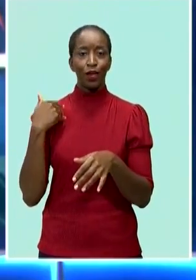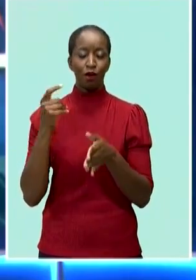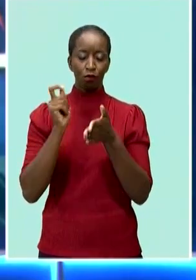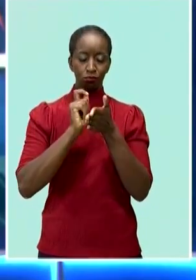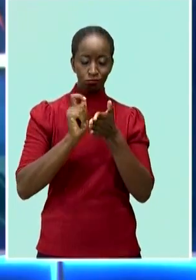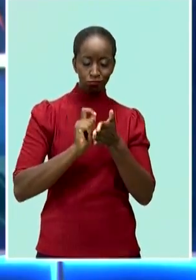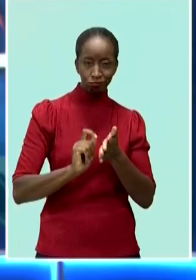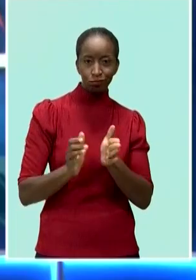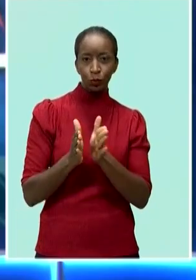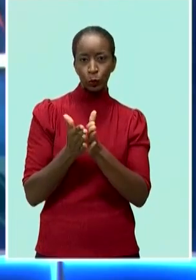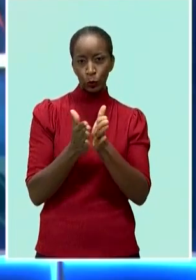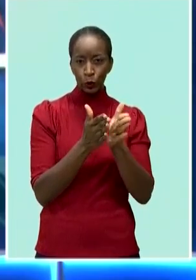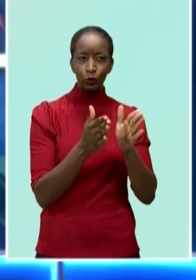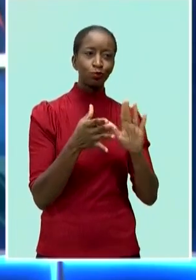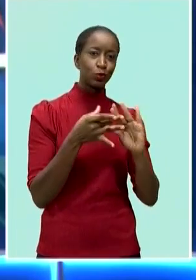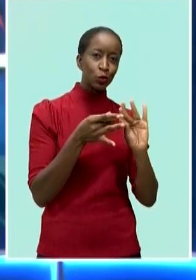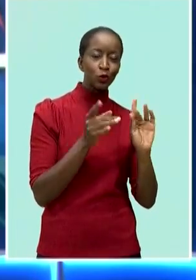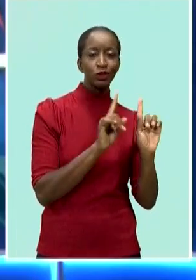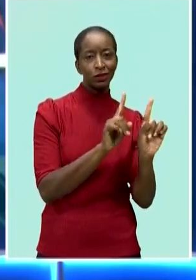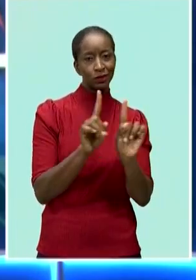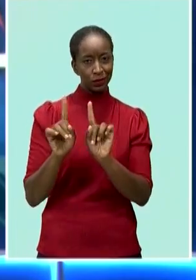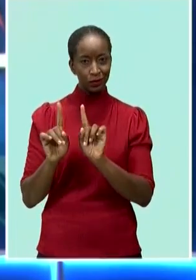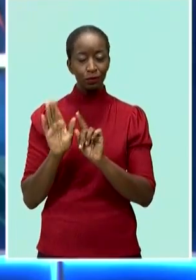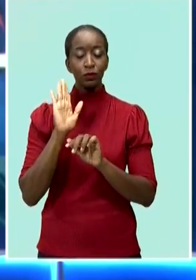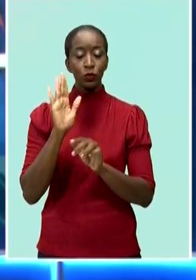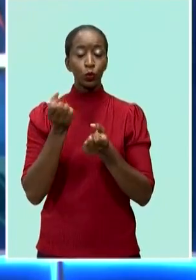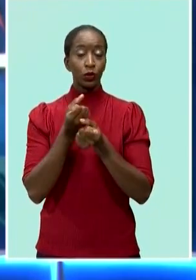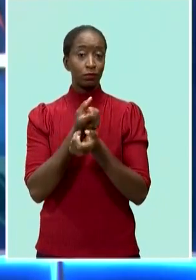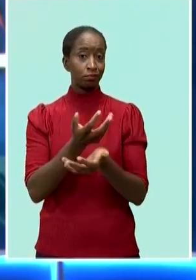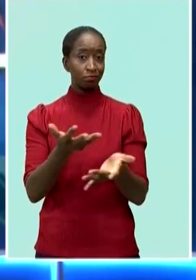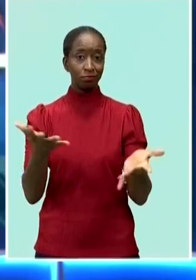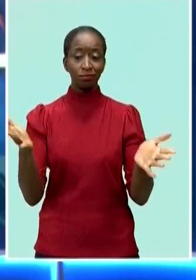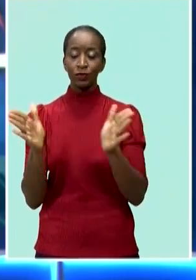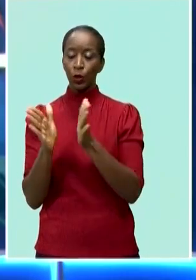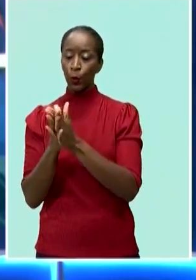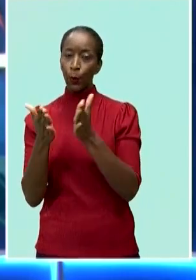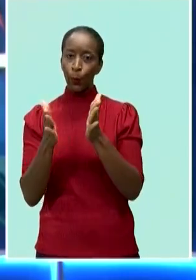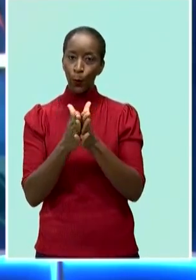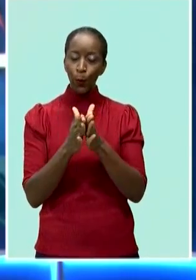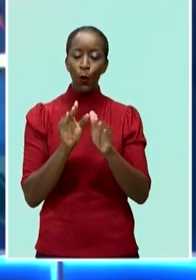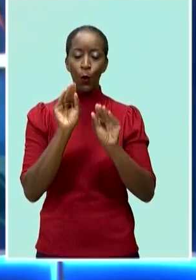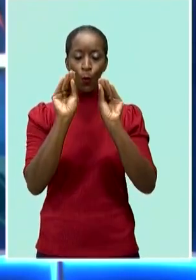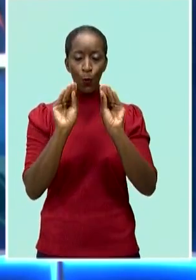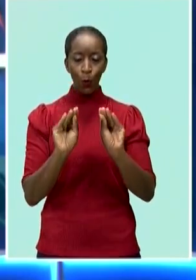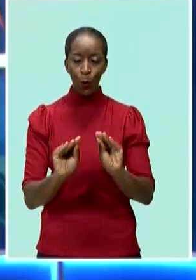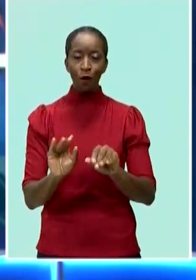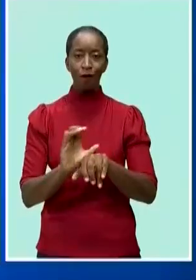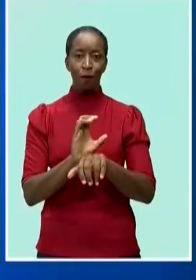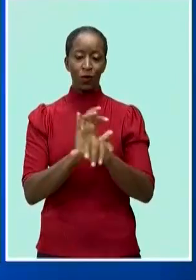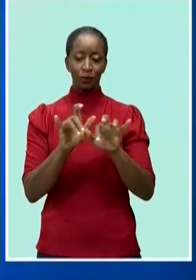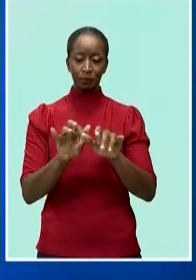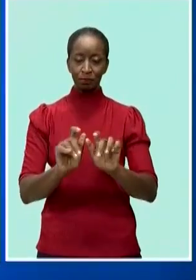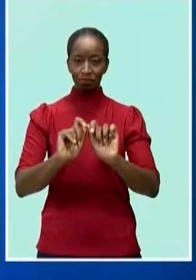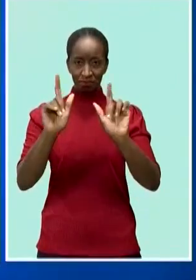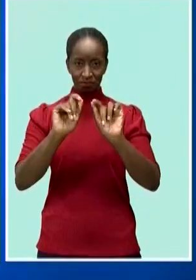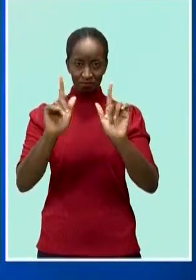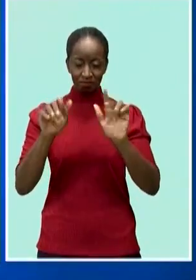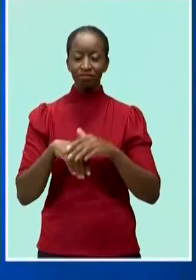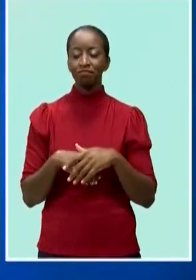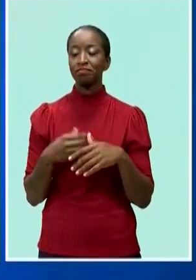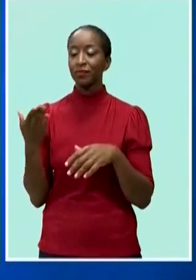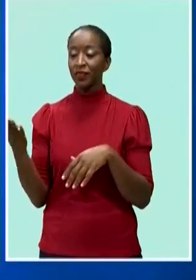a major boost when it rolls out a major book digitization project sometime next month. Word of this from Parliamentary Secretary in the Ministry